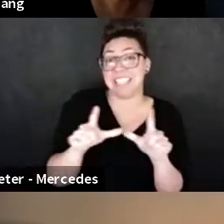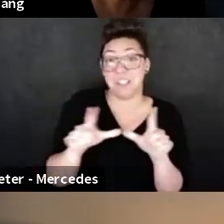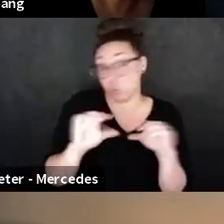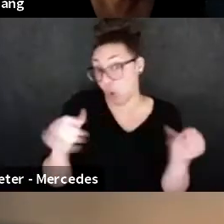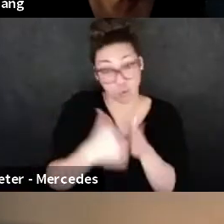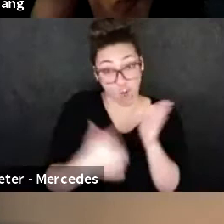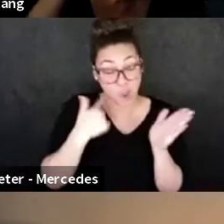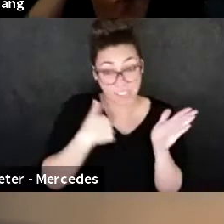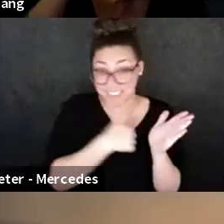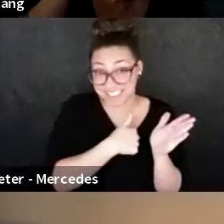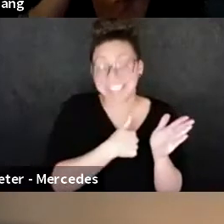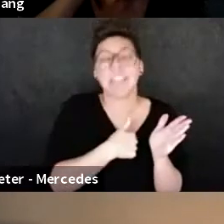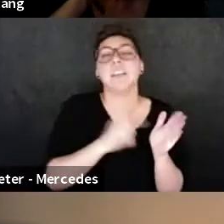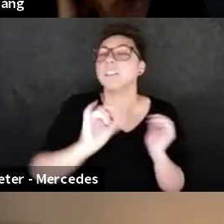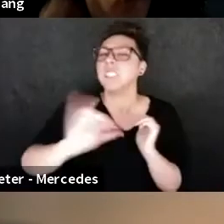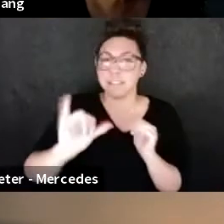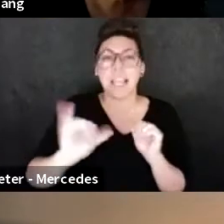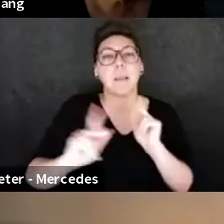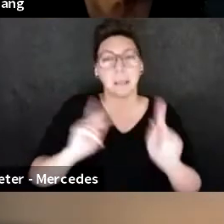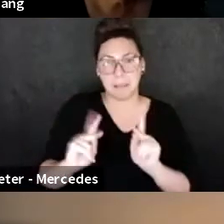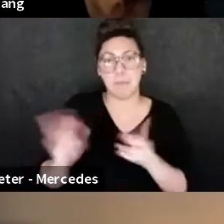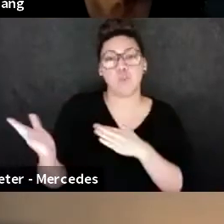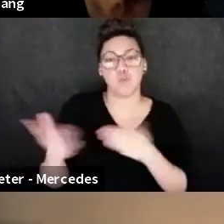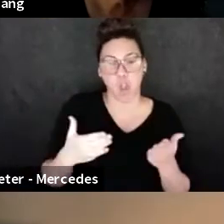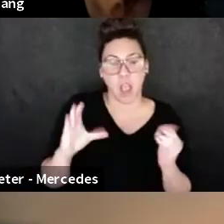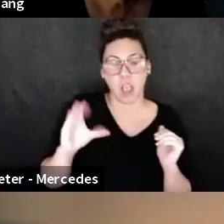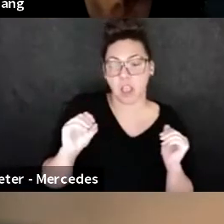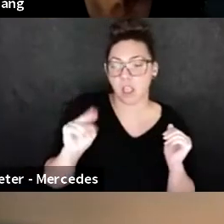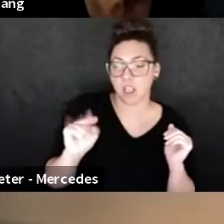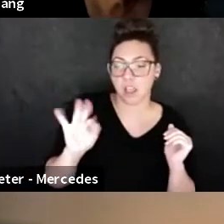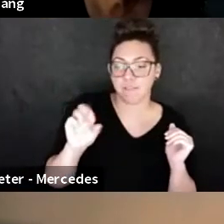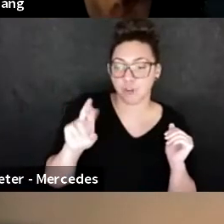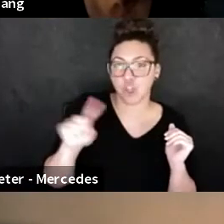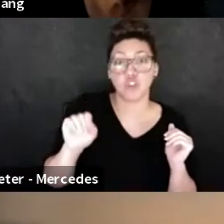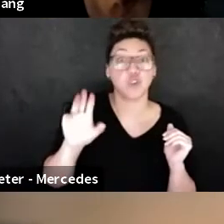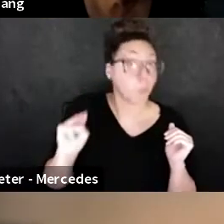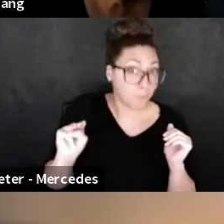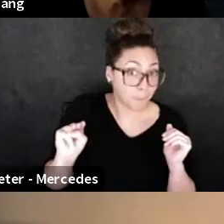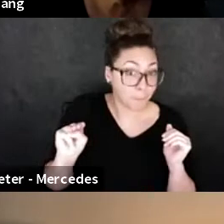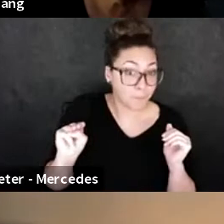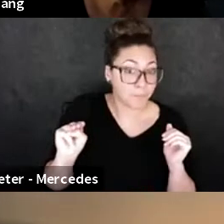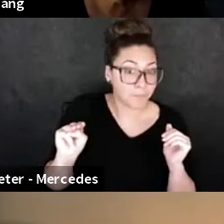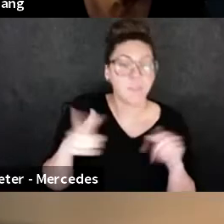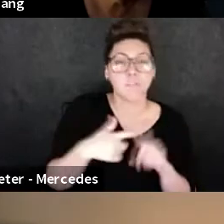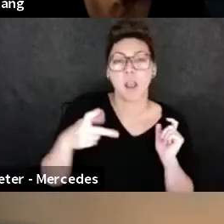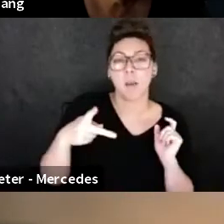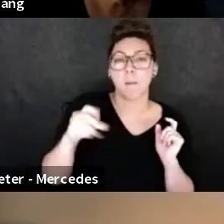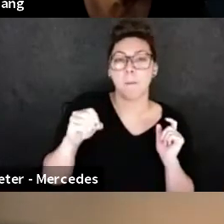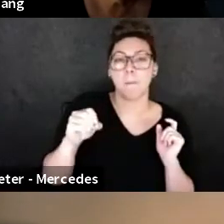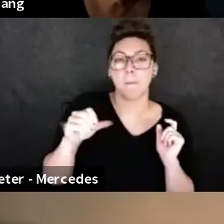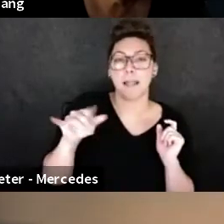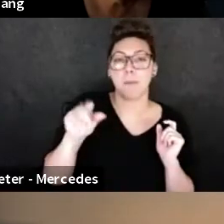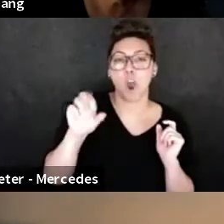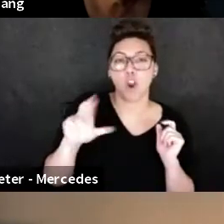to us are the same people who brought us Confer Zoom. So out of Palomar College, they